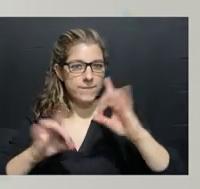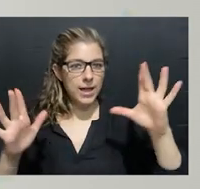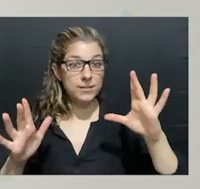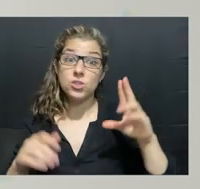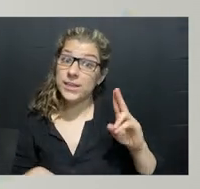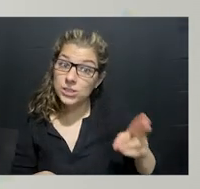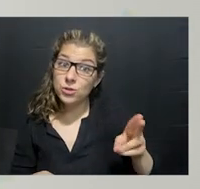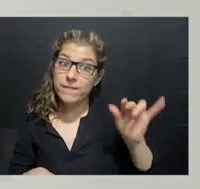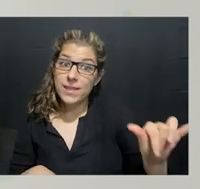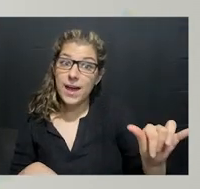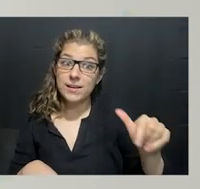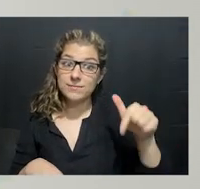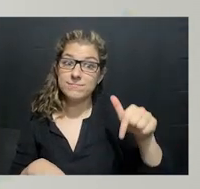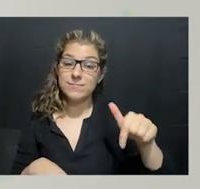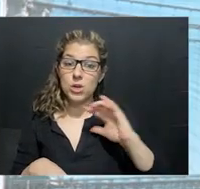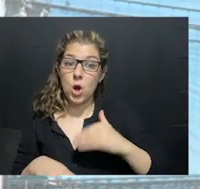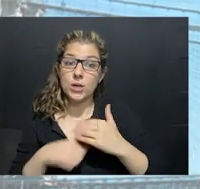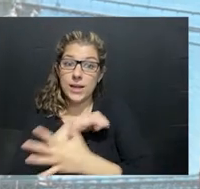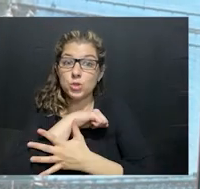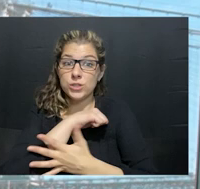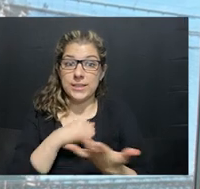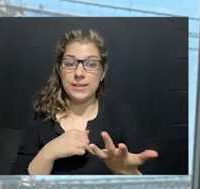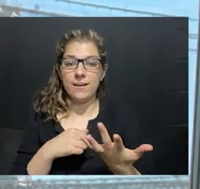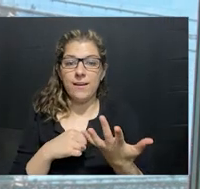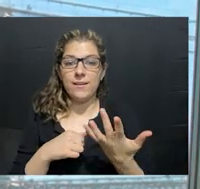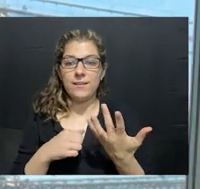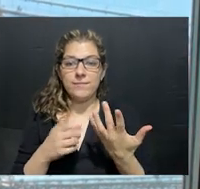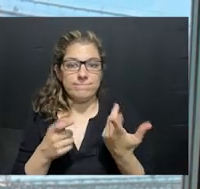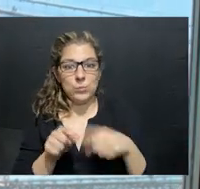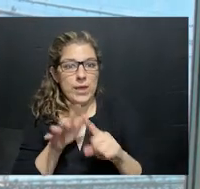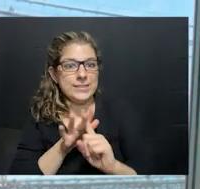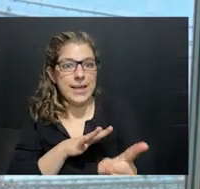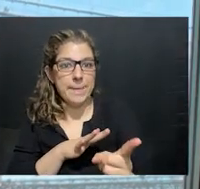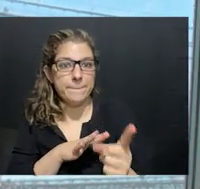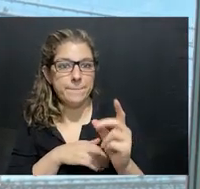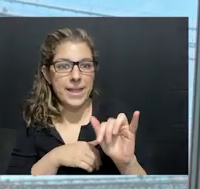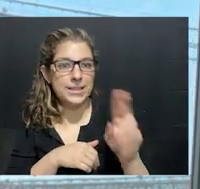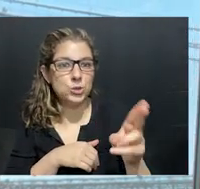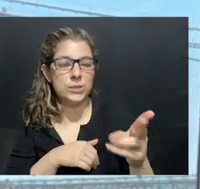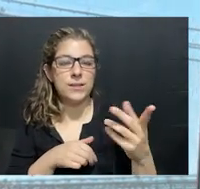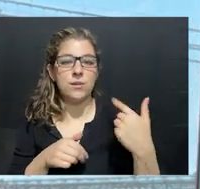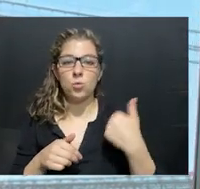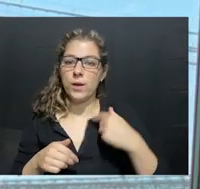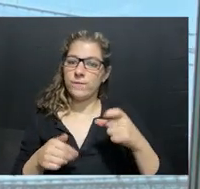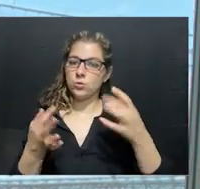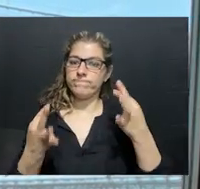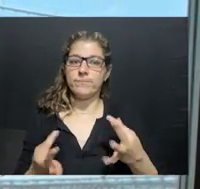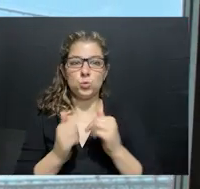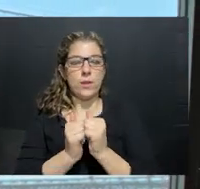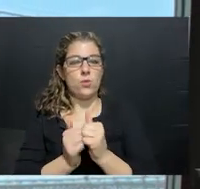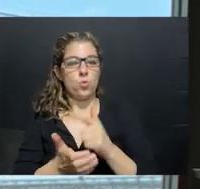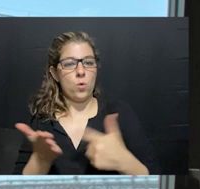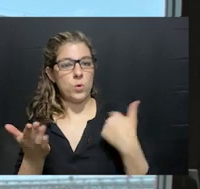is a history of that in our country. It's an inescapable history, and we have to determine together what